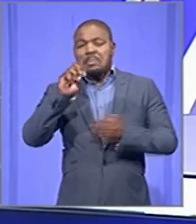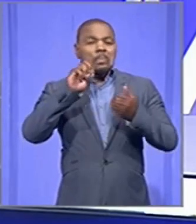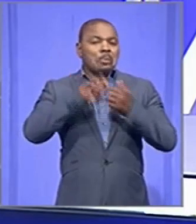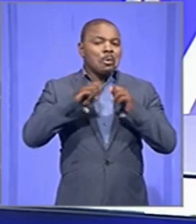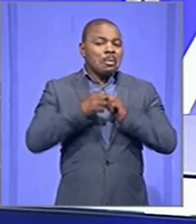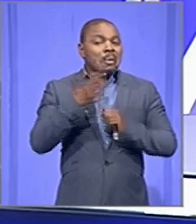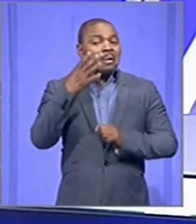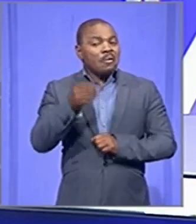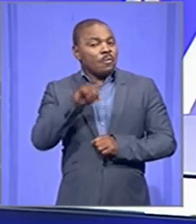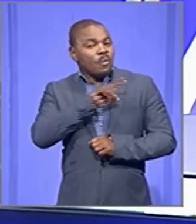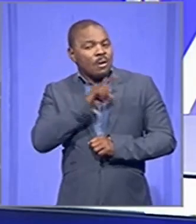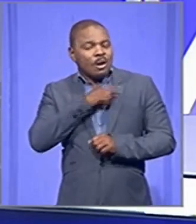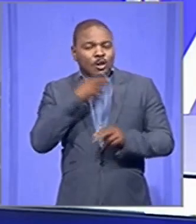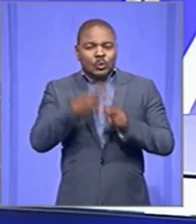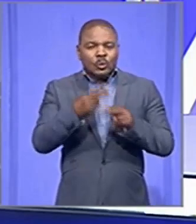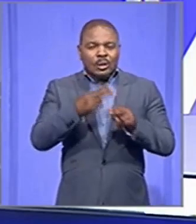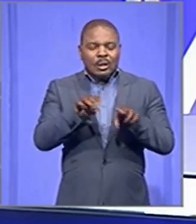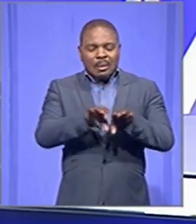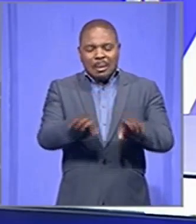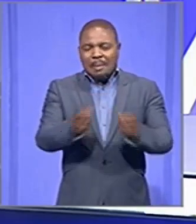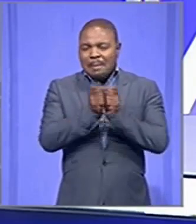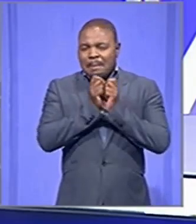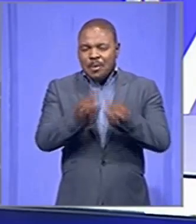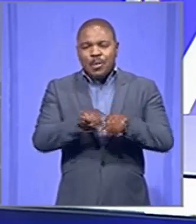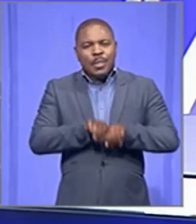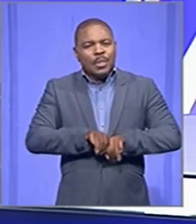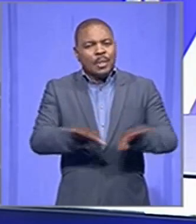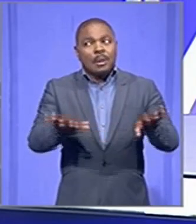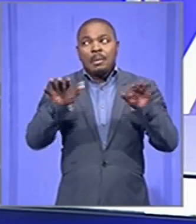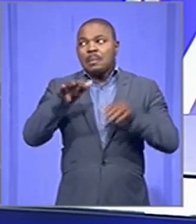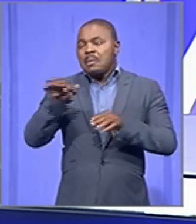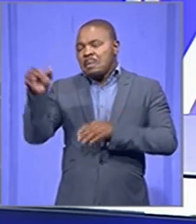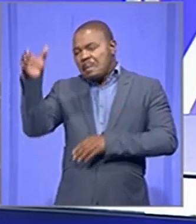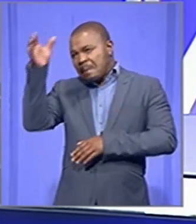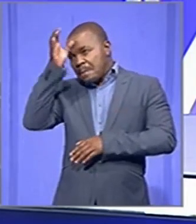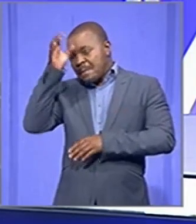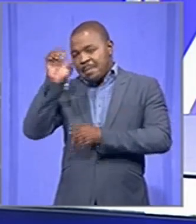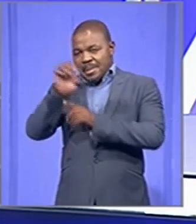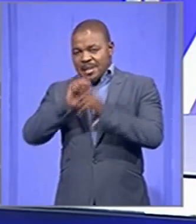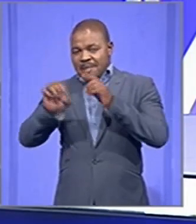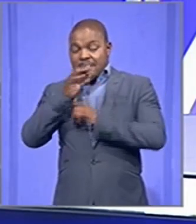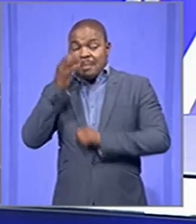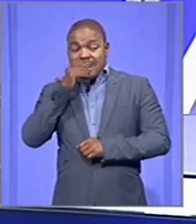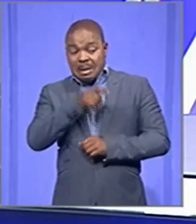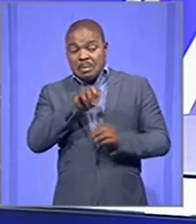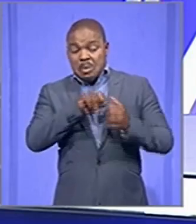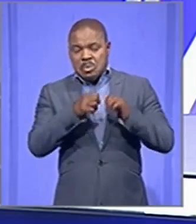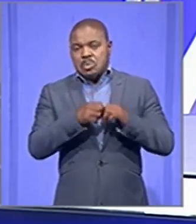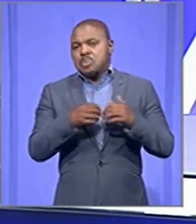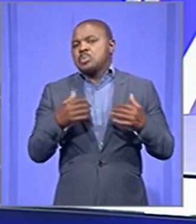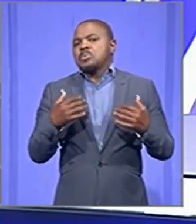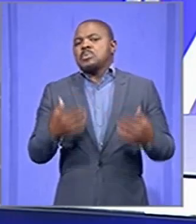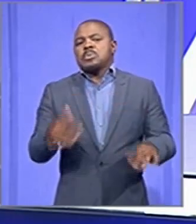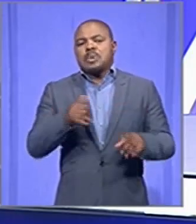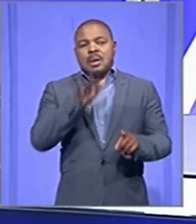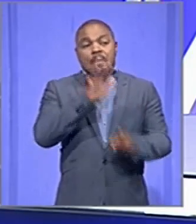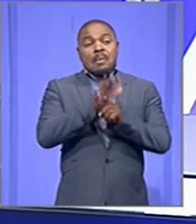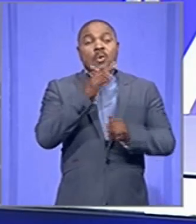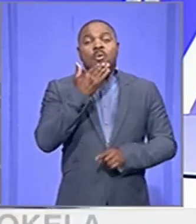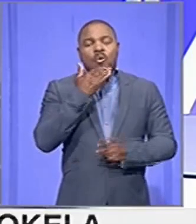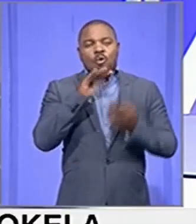bothata ba ho dutla ha tsamaiso dikgwerekgwere ditsebi ho tsa tikoloho di re mathata ana a na le kgahlamelo e mpe haholo maphelong a